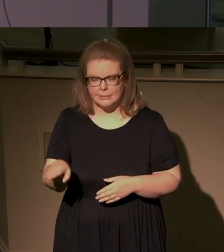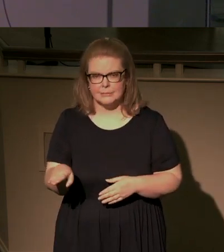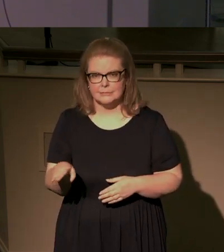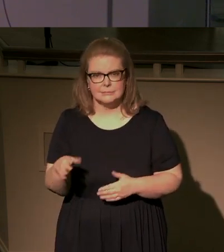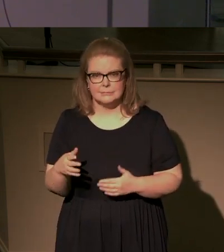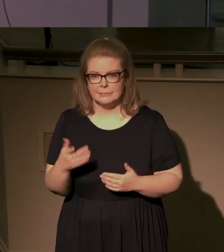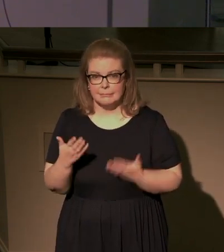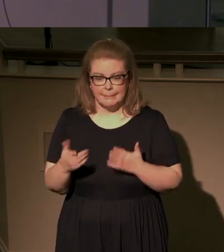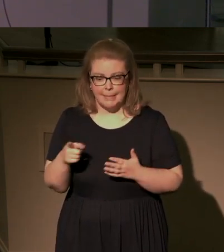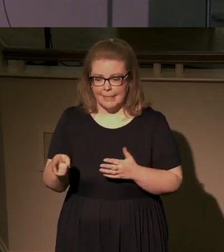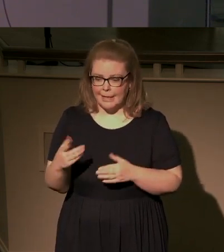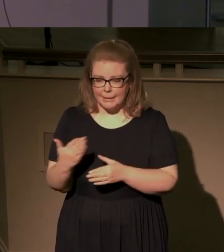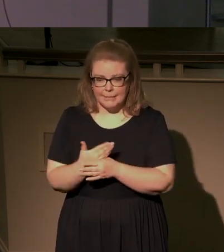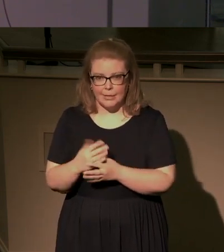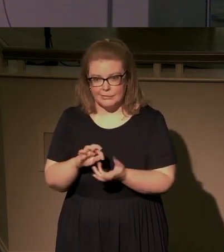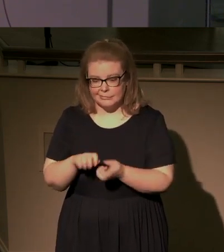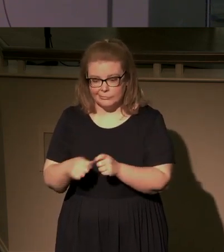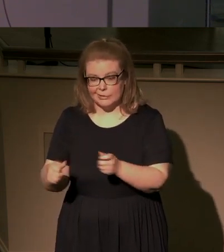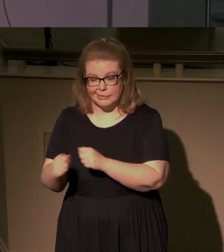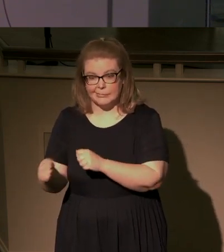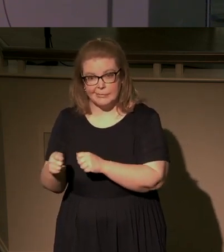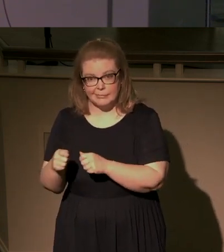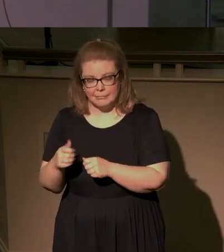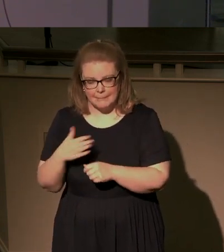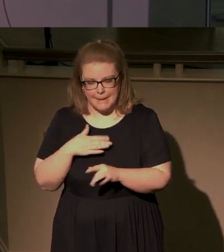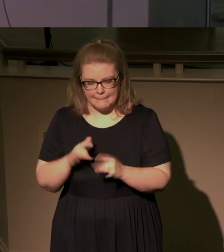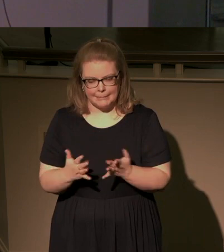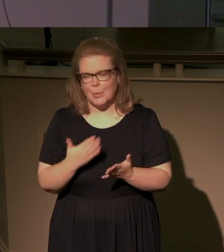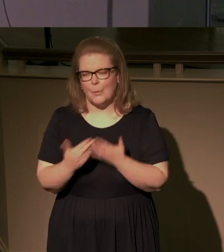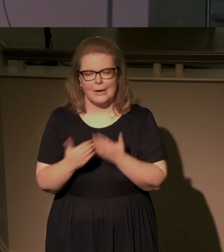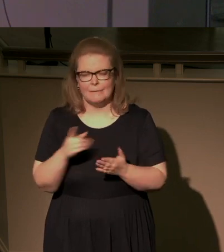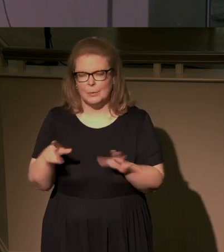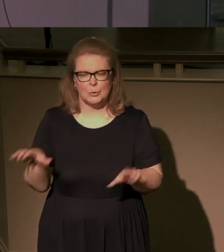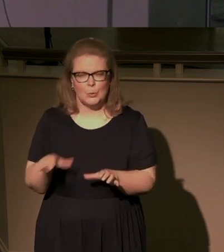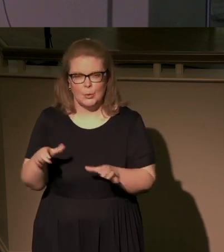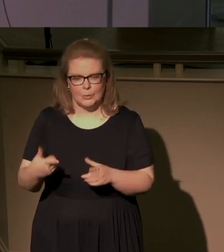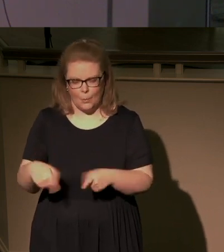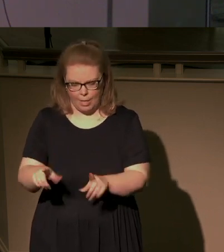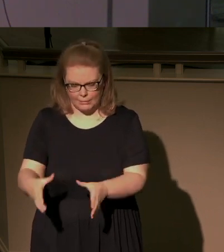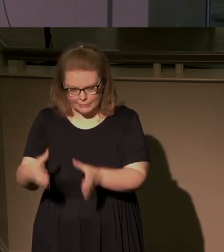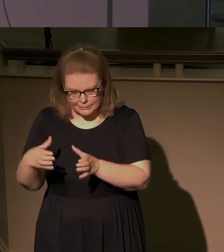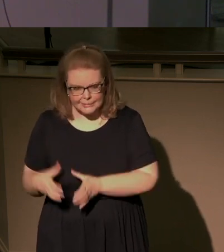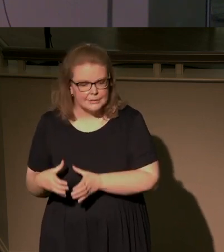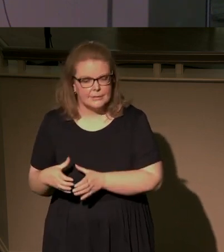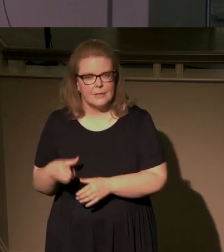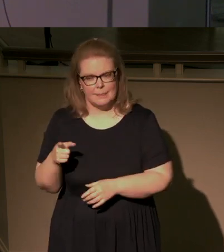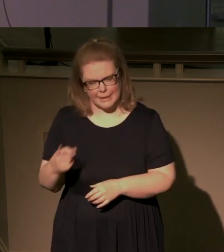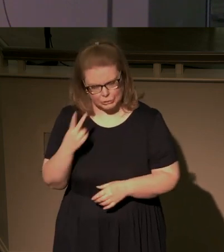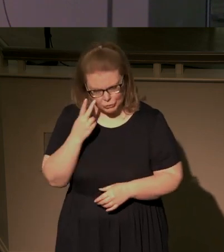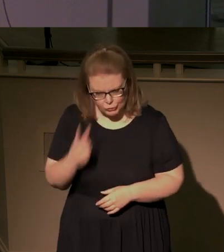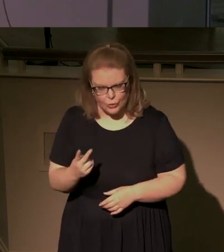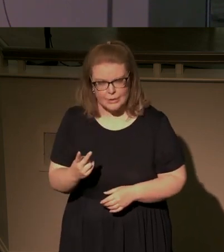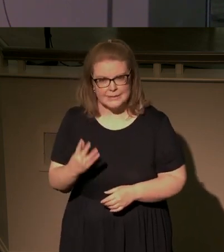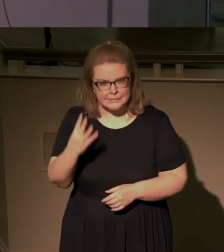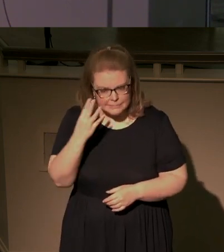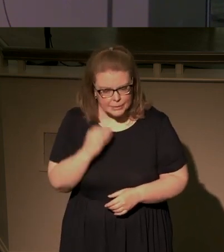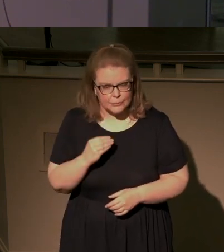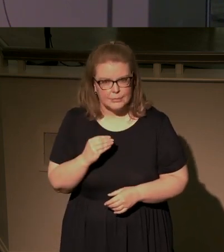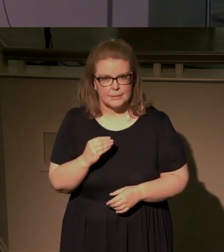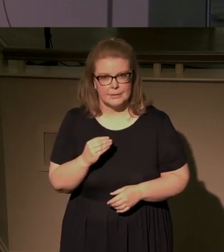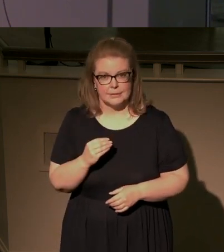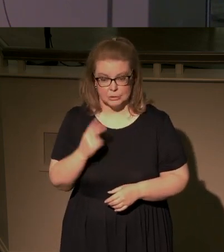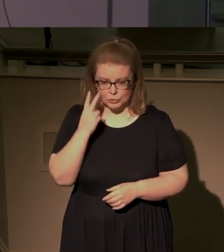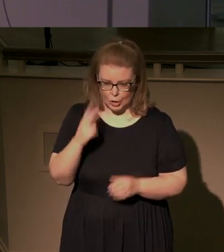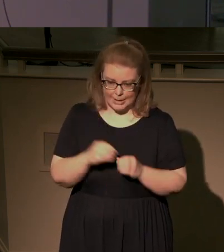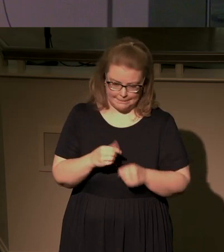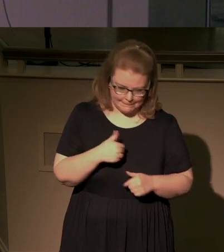crinkling the paper or ripping pages out of my Bible, or whatever they might have been doing. They saw that. They experienced it. They saw it in their